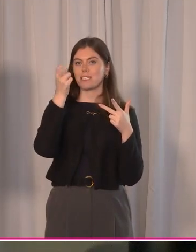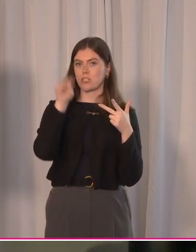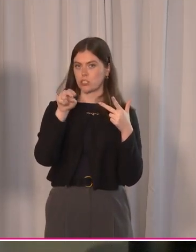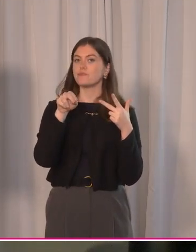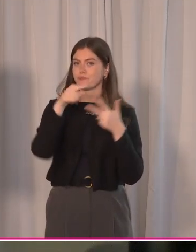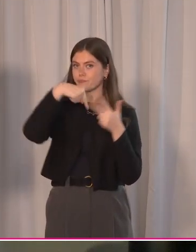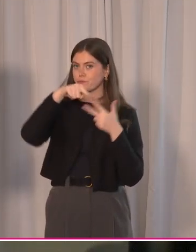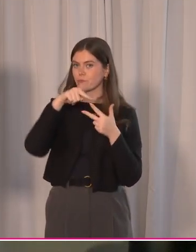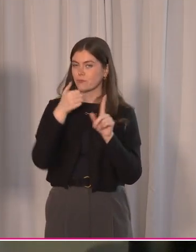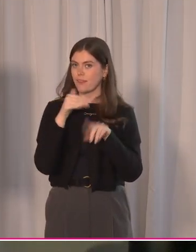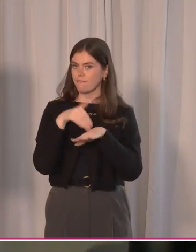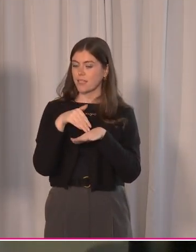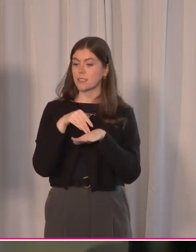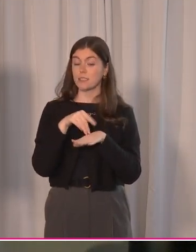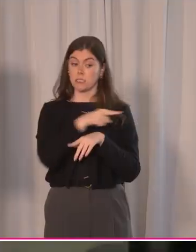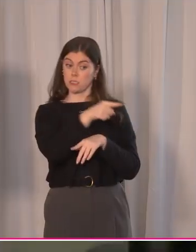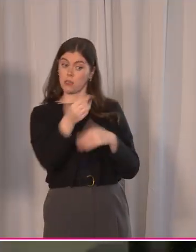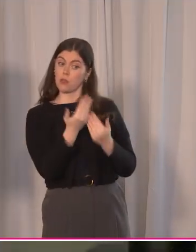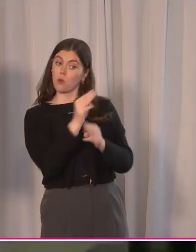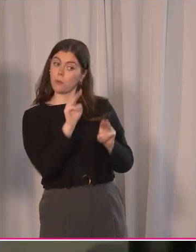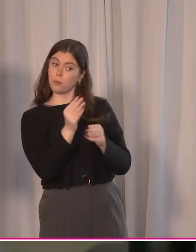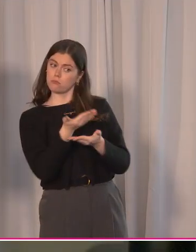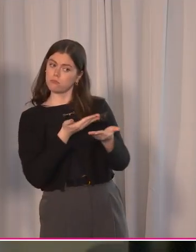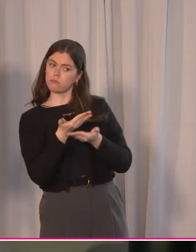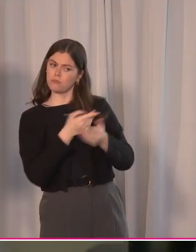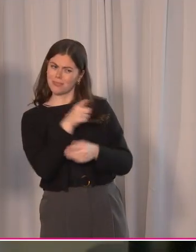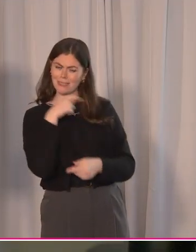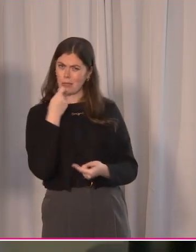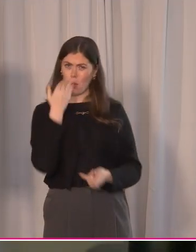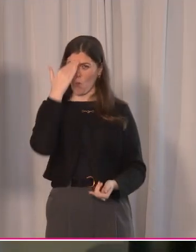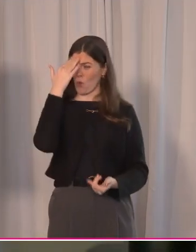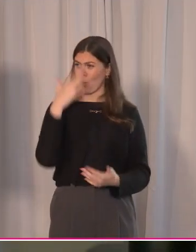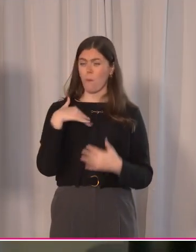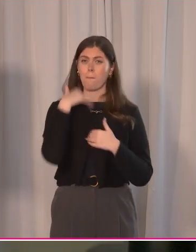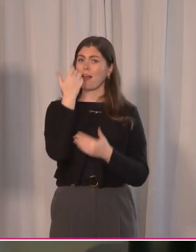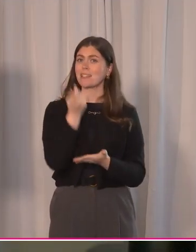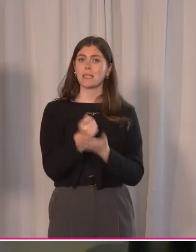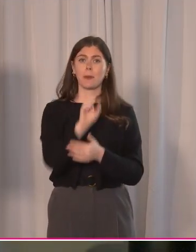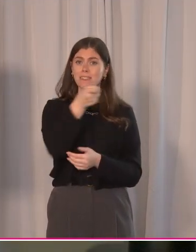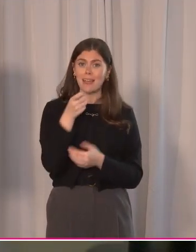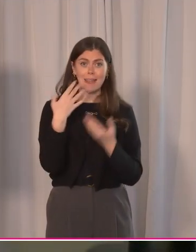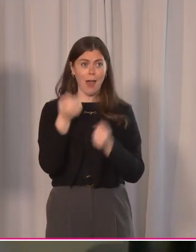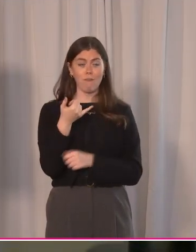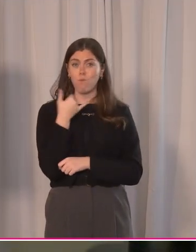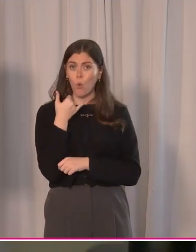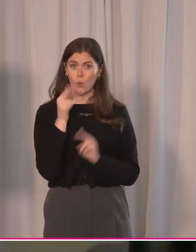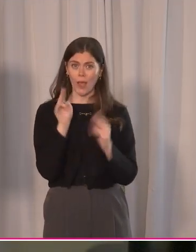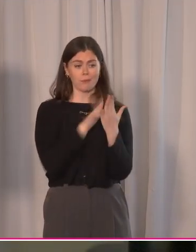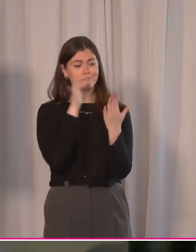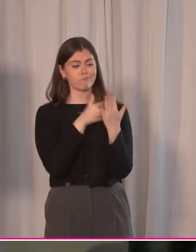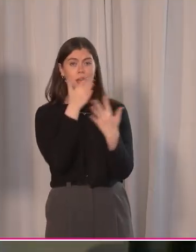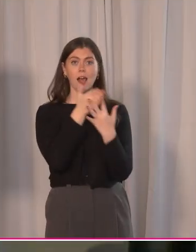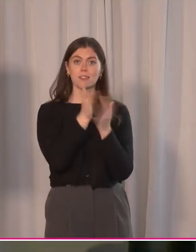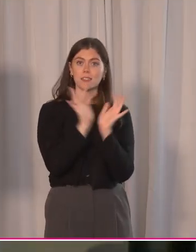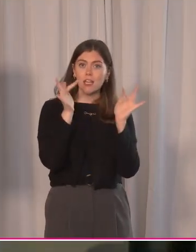exploitation. But what the young people told us is, we already know lots about sex, we have smartphones, we can access the